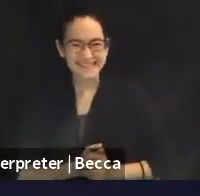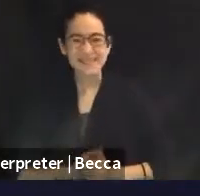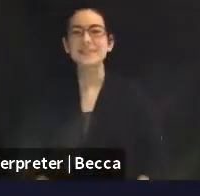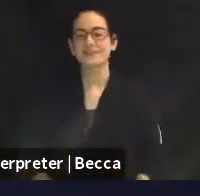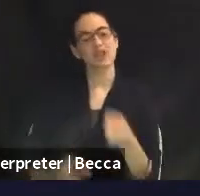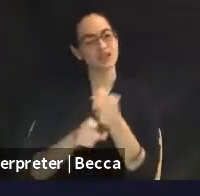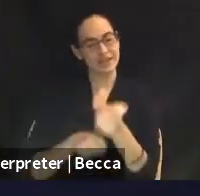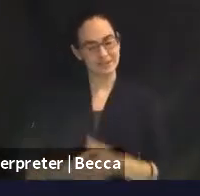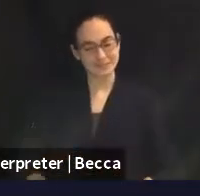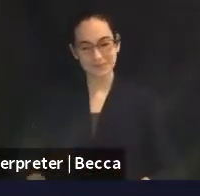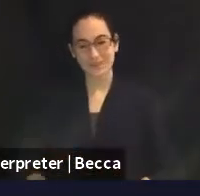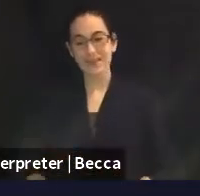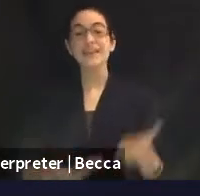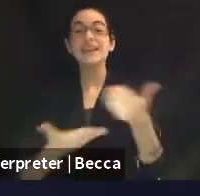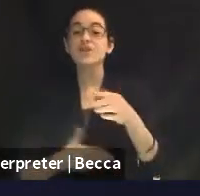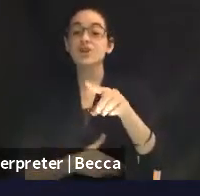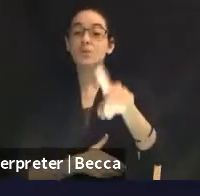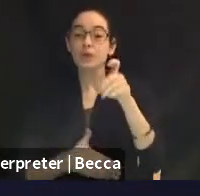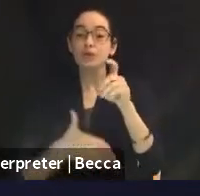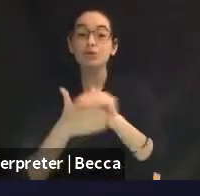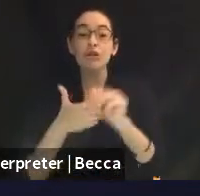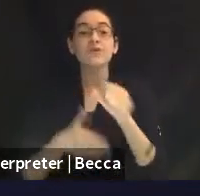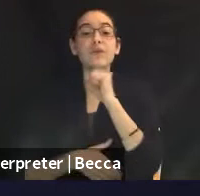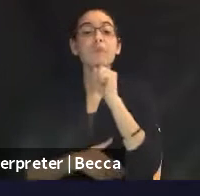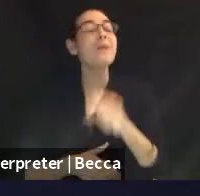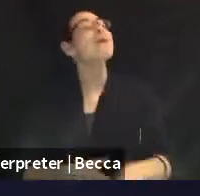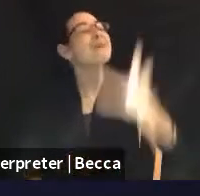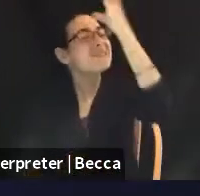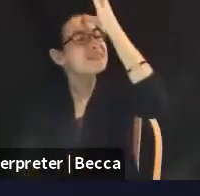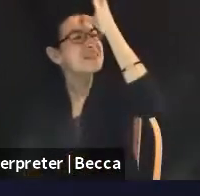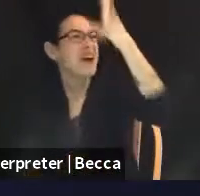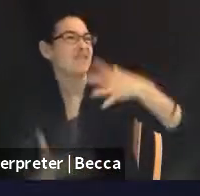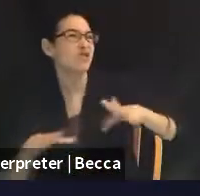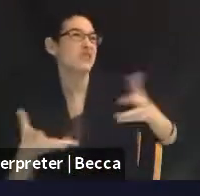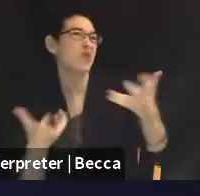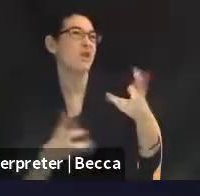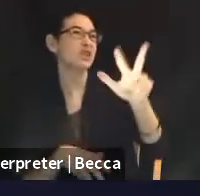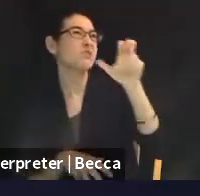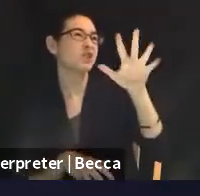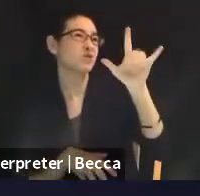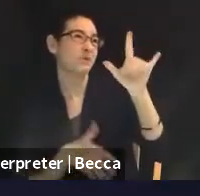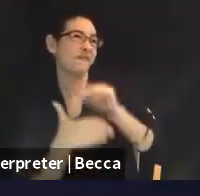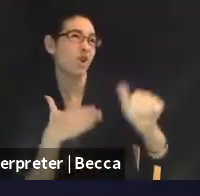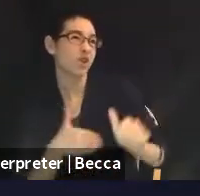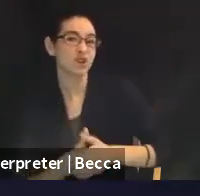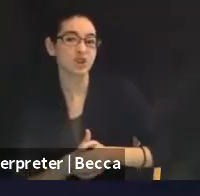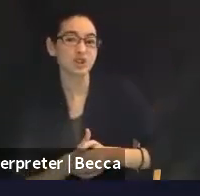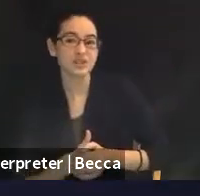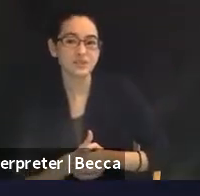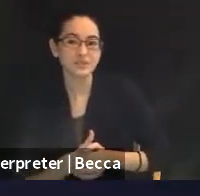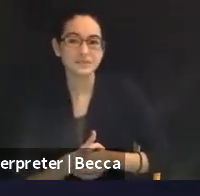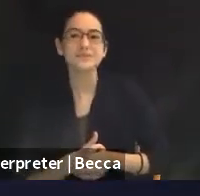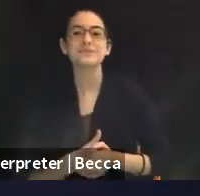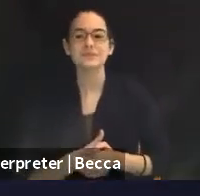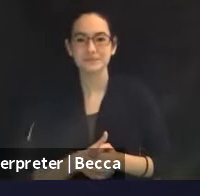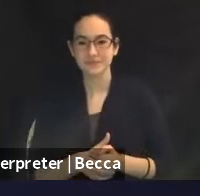Here's your $100 for the, but Dad, the dress I want is $325. Well, here's where I begin, here's where I end, the rest